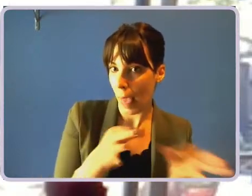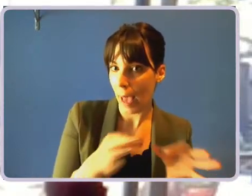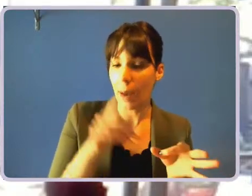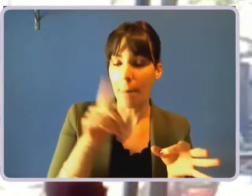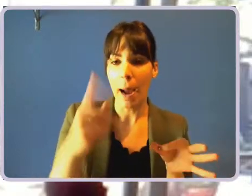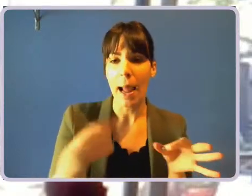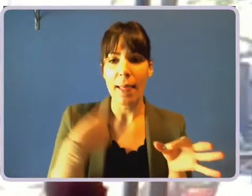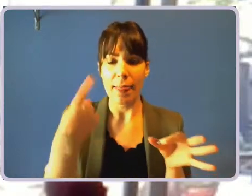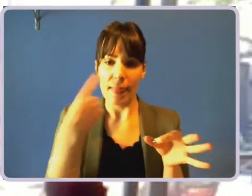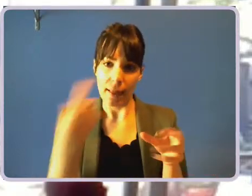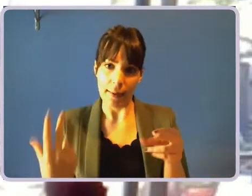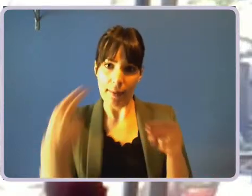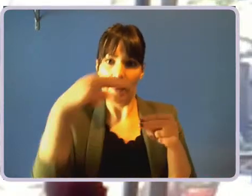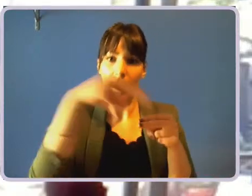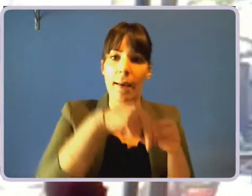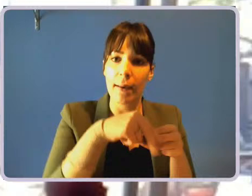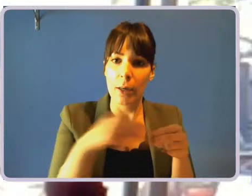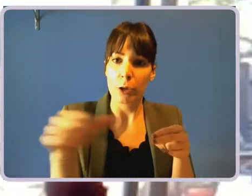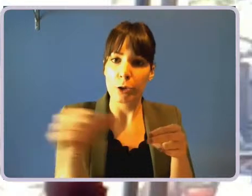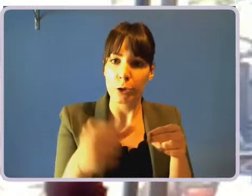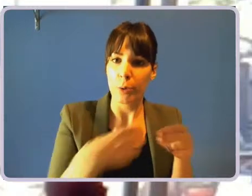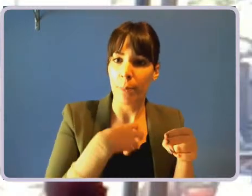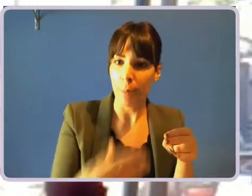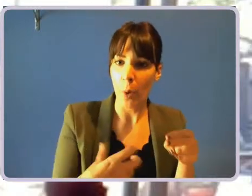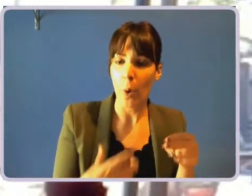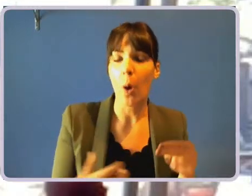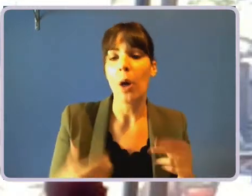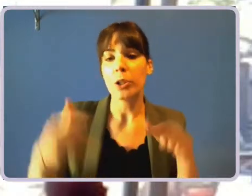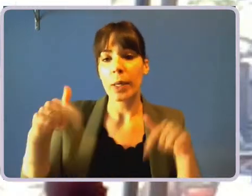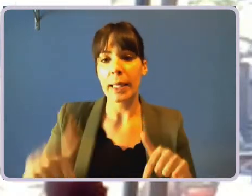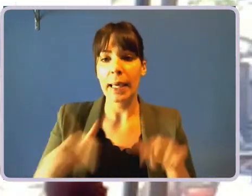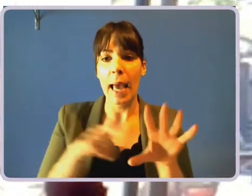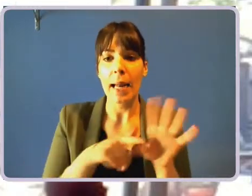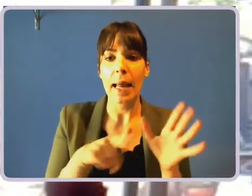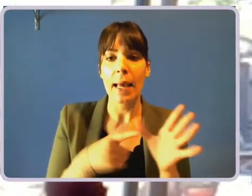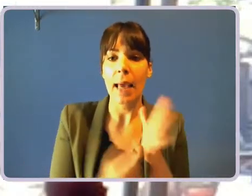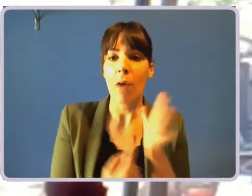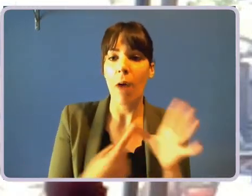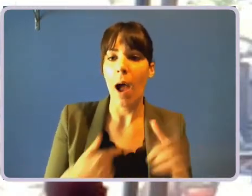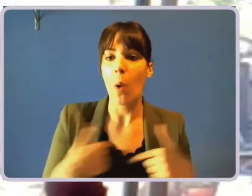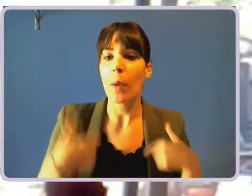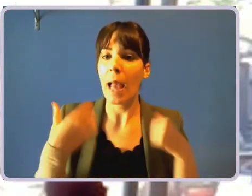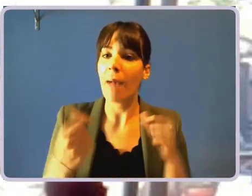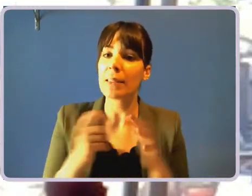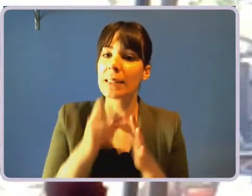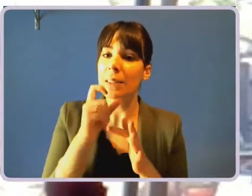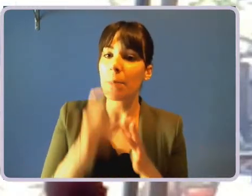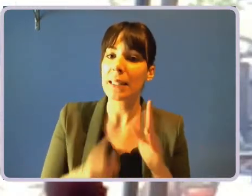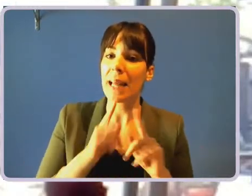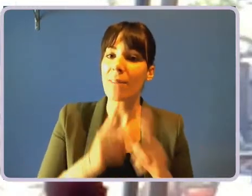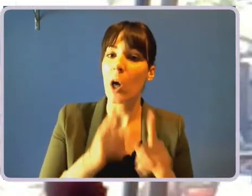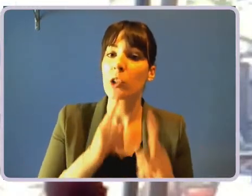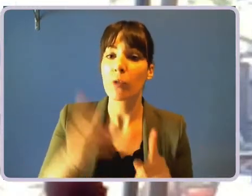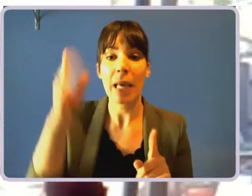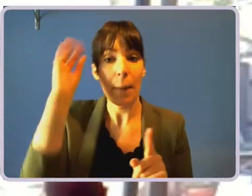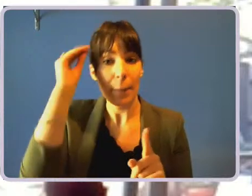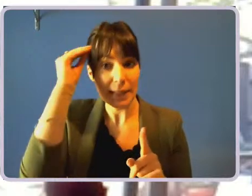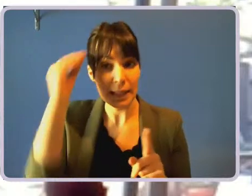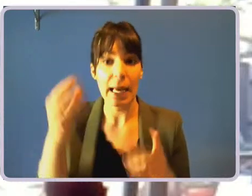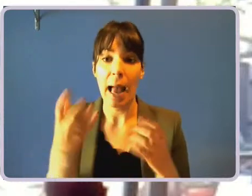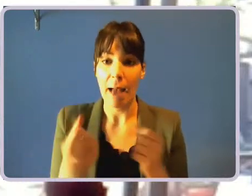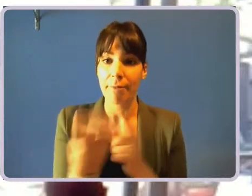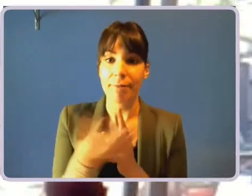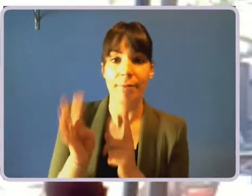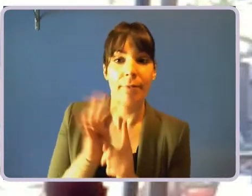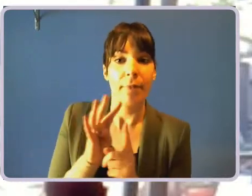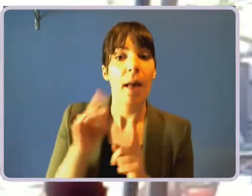that is at Yarra we also have a disability advisory committee that provides